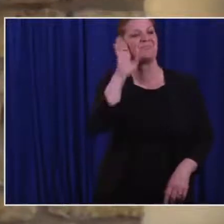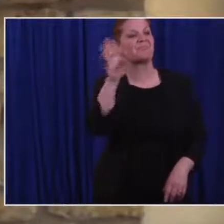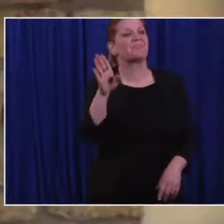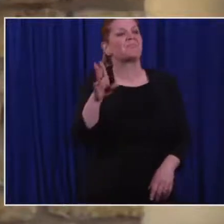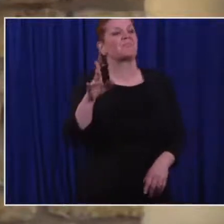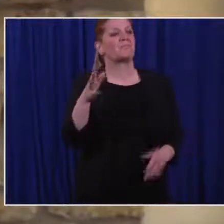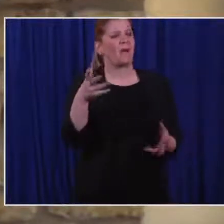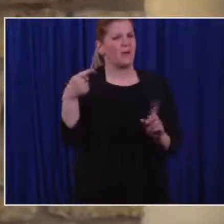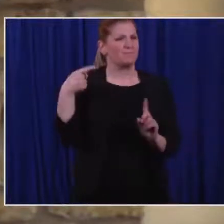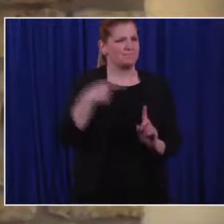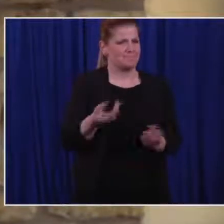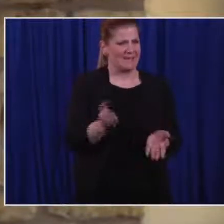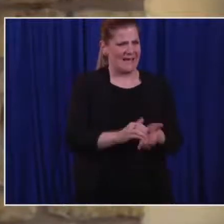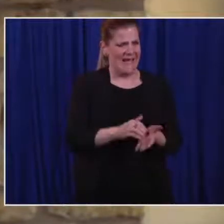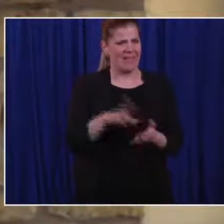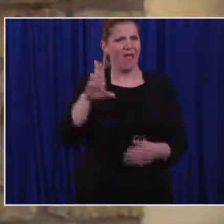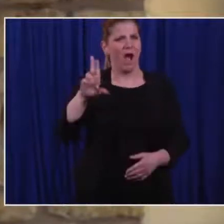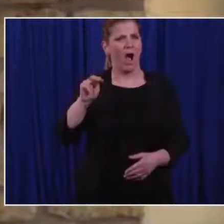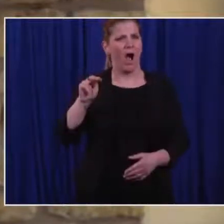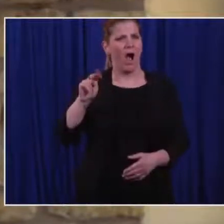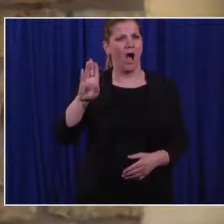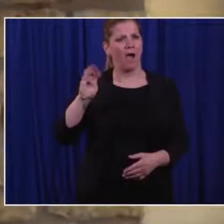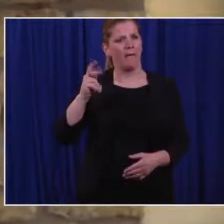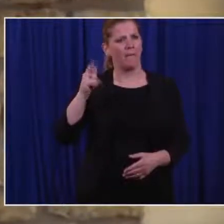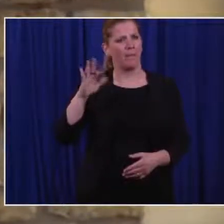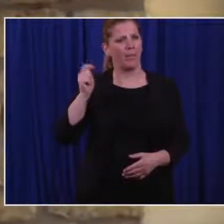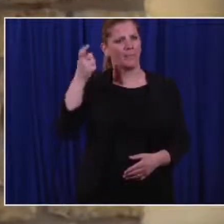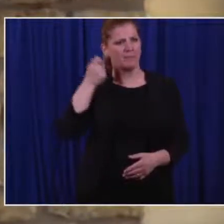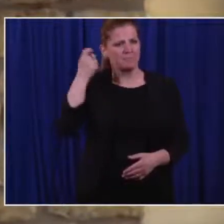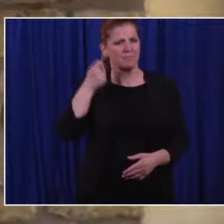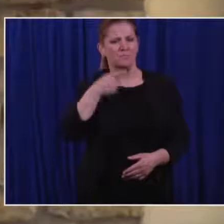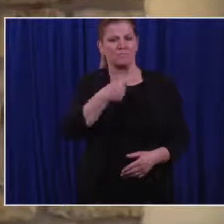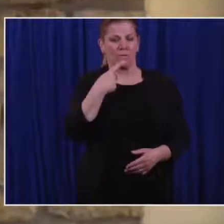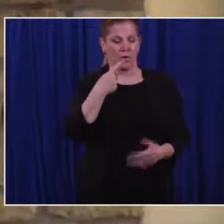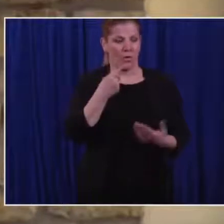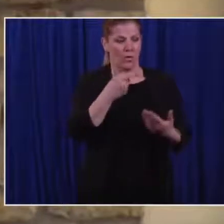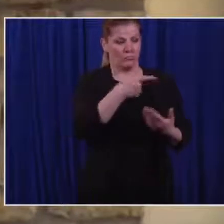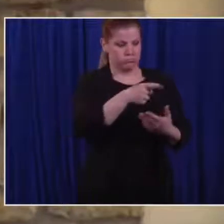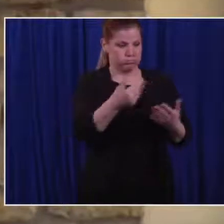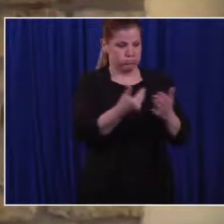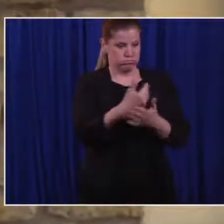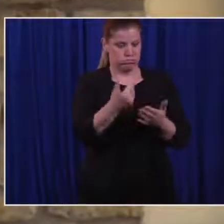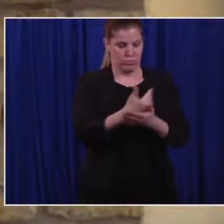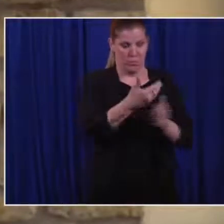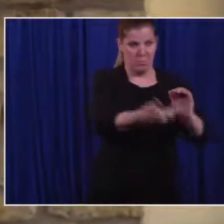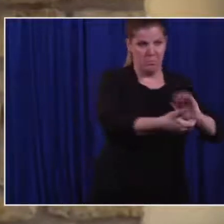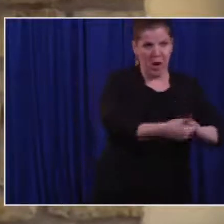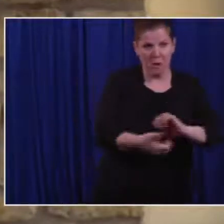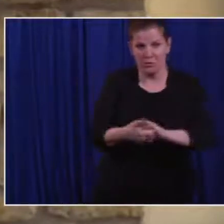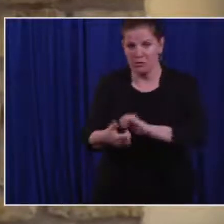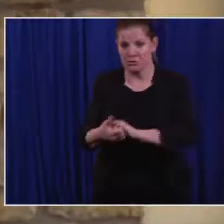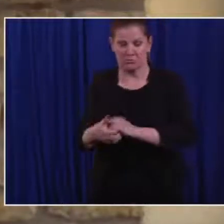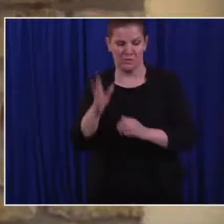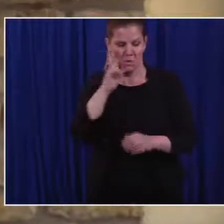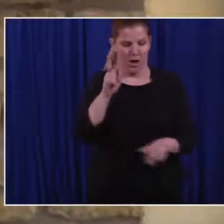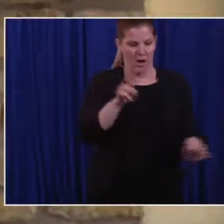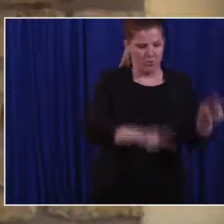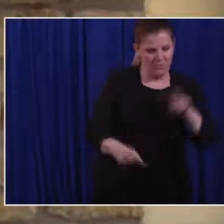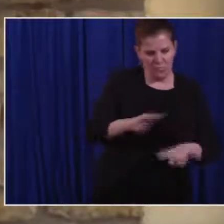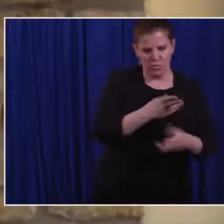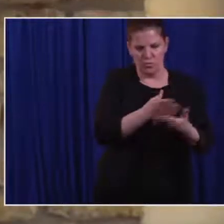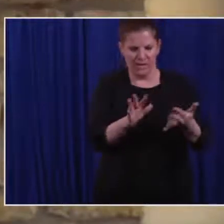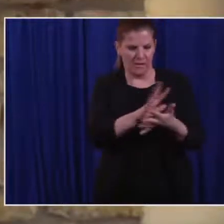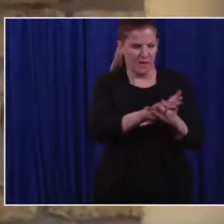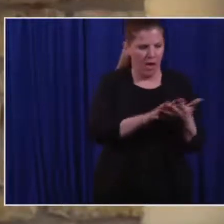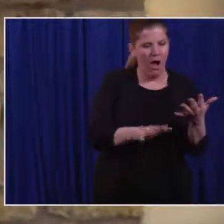you described reviews and recommendations and new partnerships. Have there been any specific actions taken